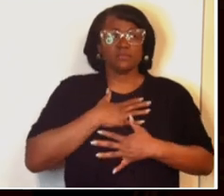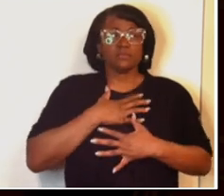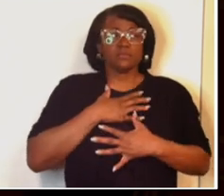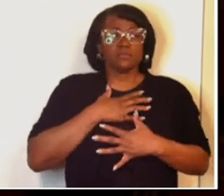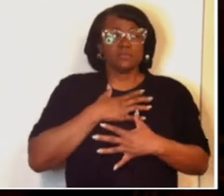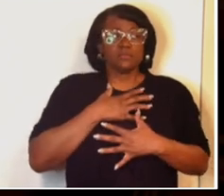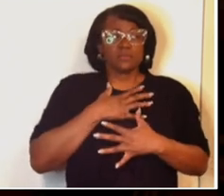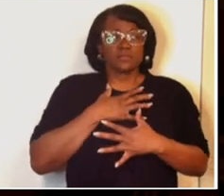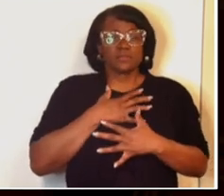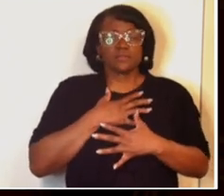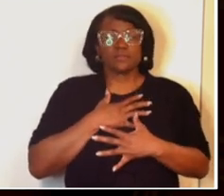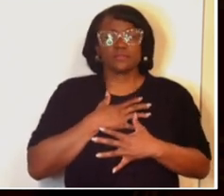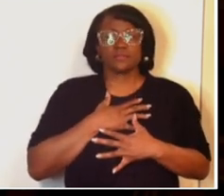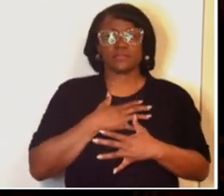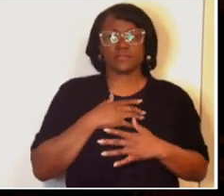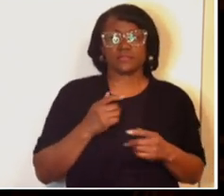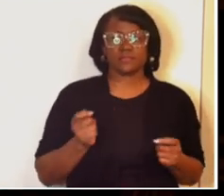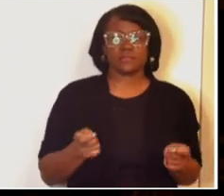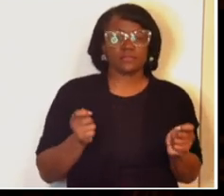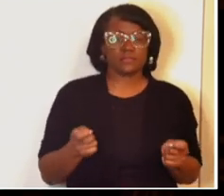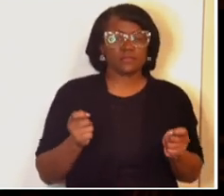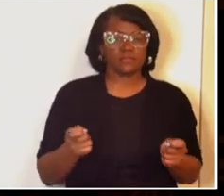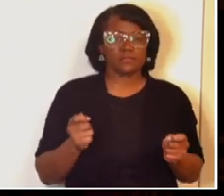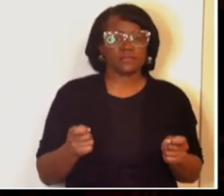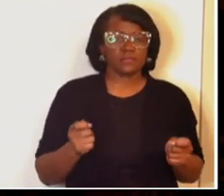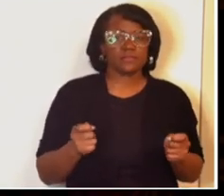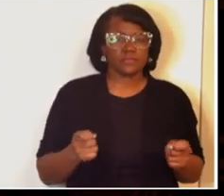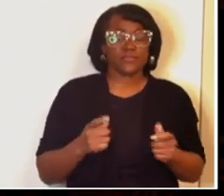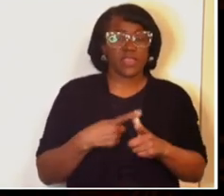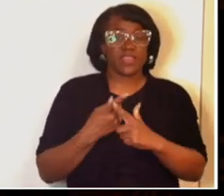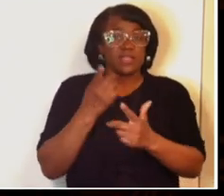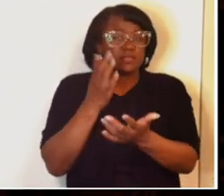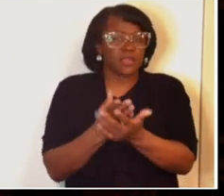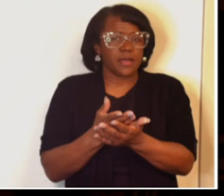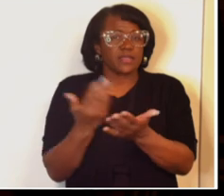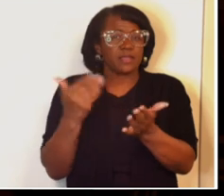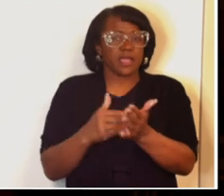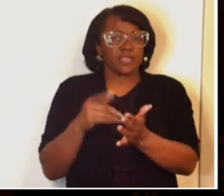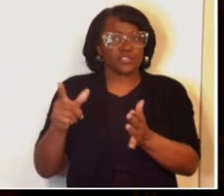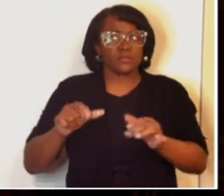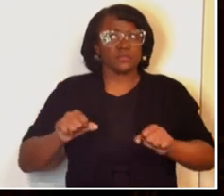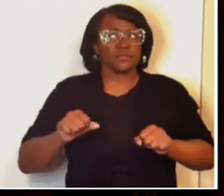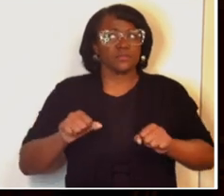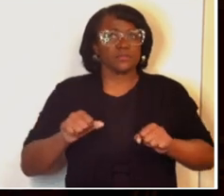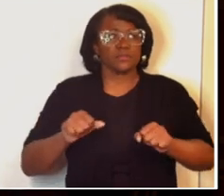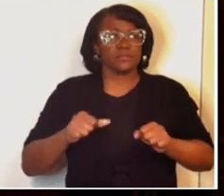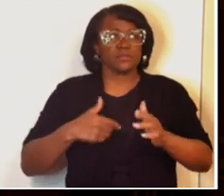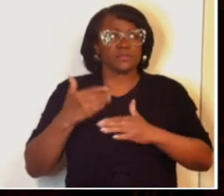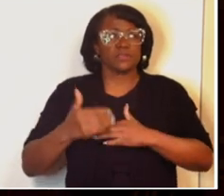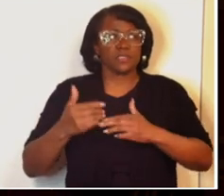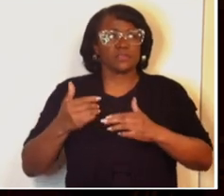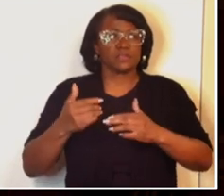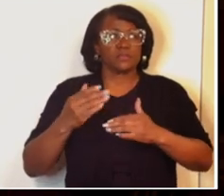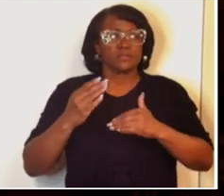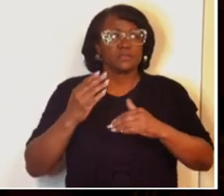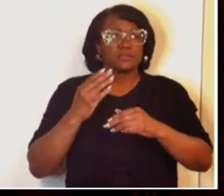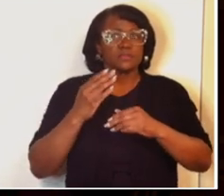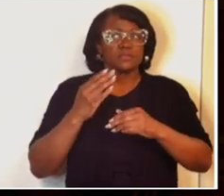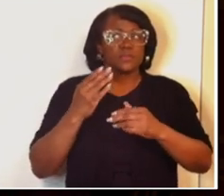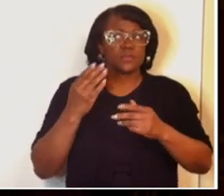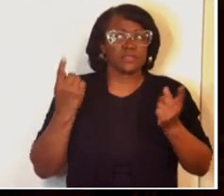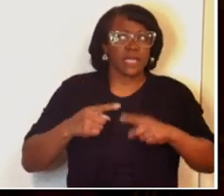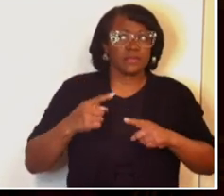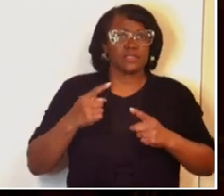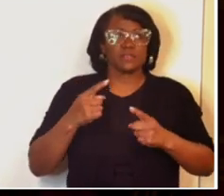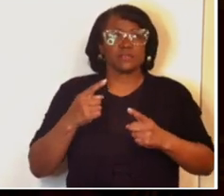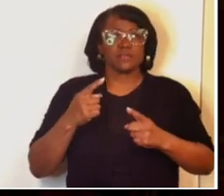moved on. When the wagon stopped again, Epsie braced herself for the next problem. Voices, lots of voices could